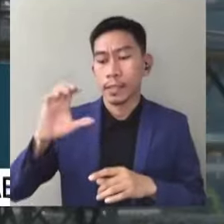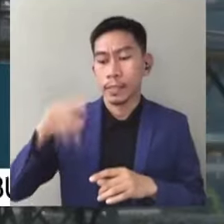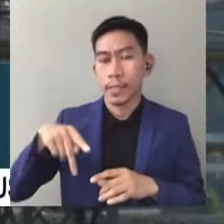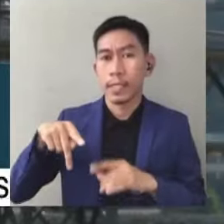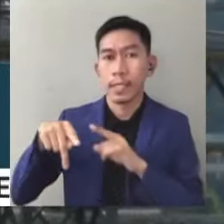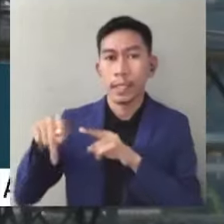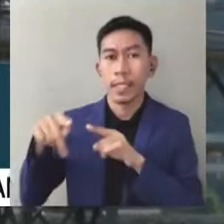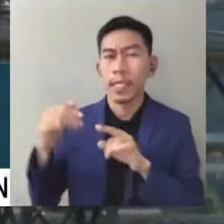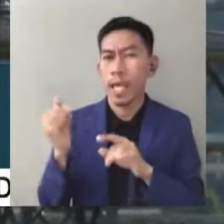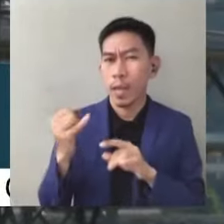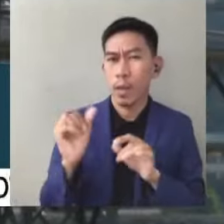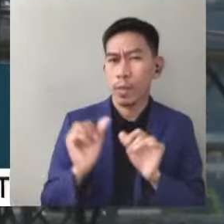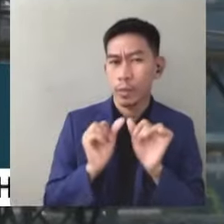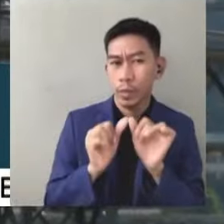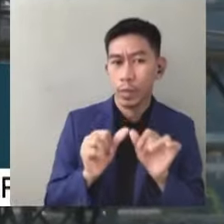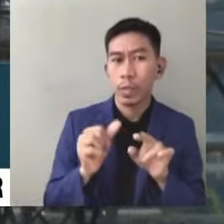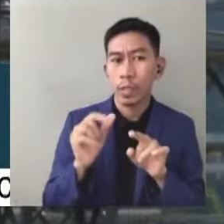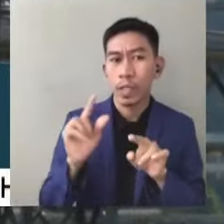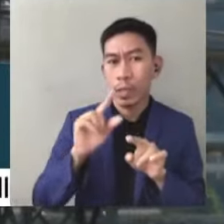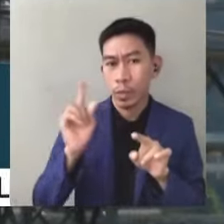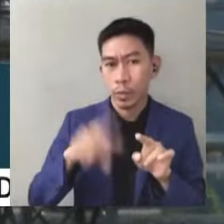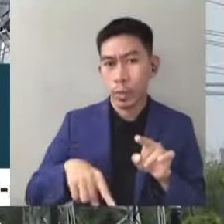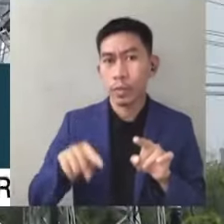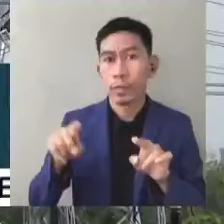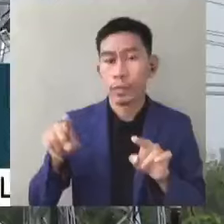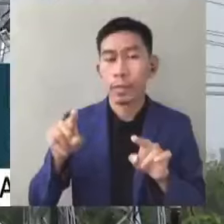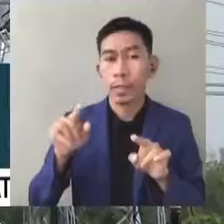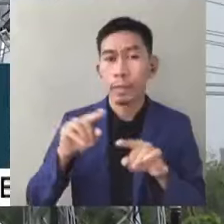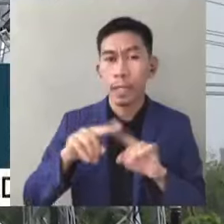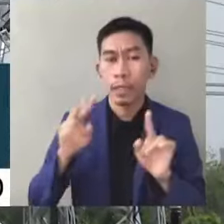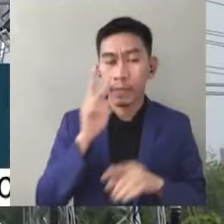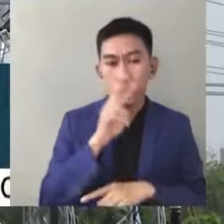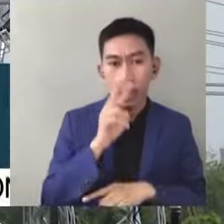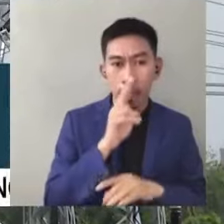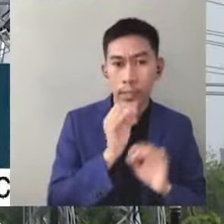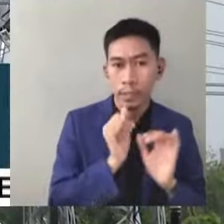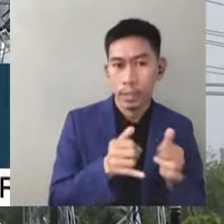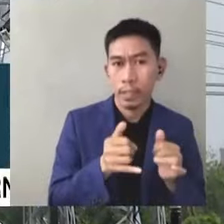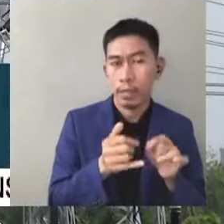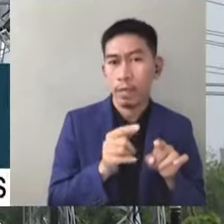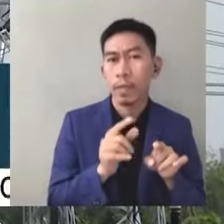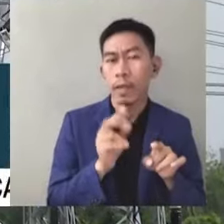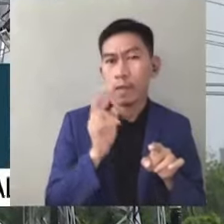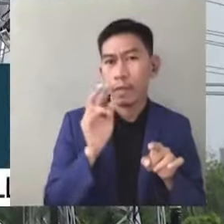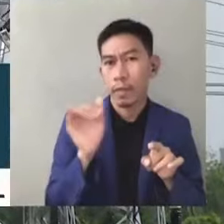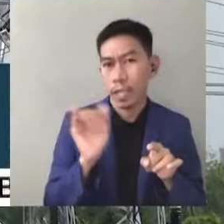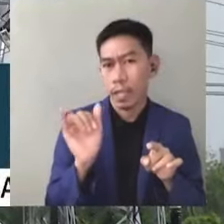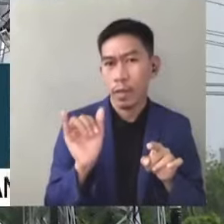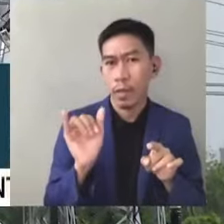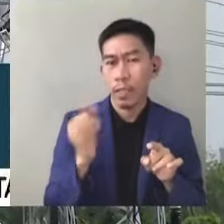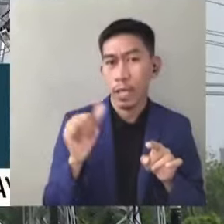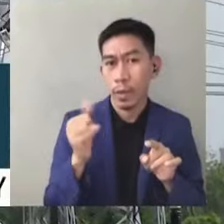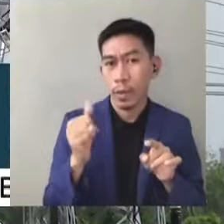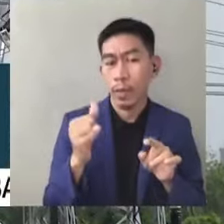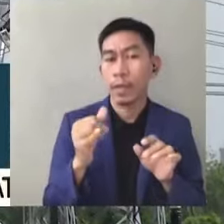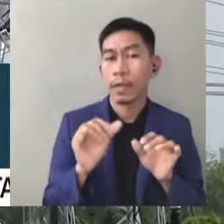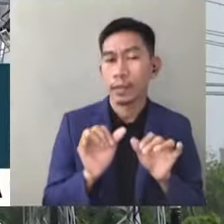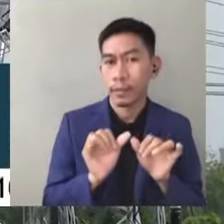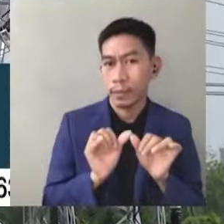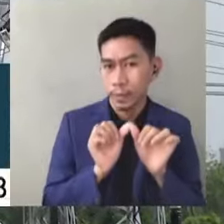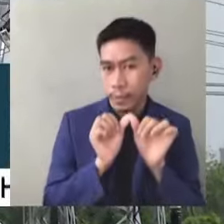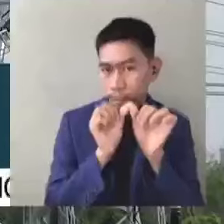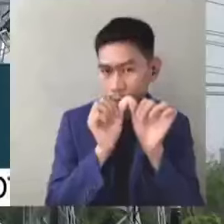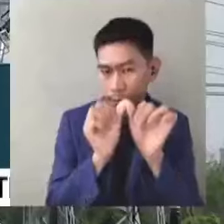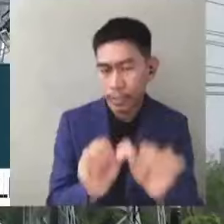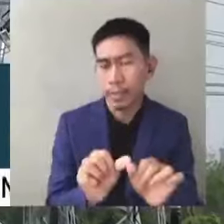tomorrow, while the Visayas power grid is seen to remain under a similar alert level until next week. With this,